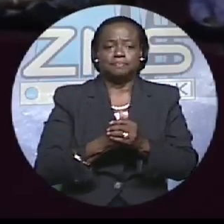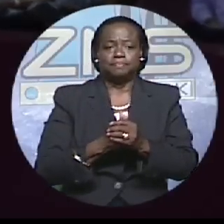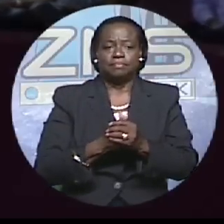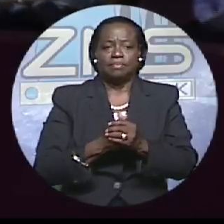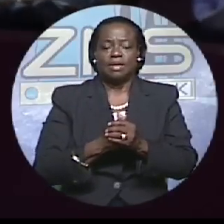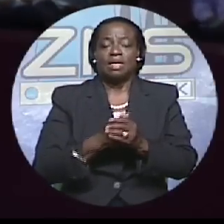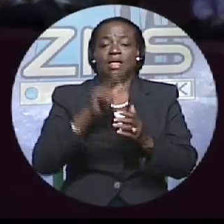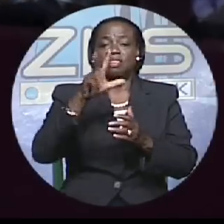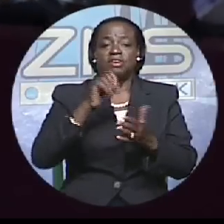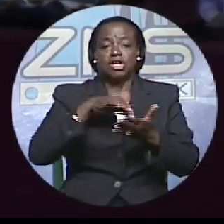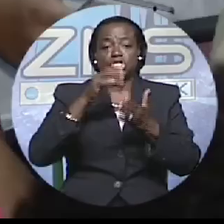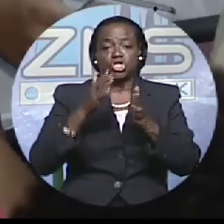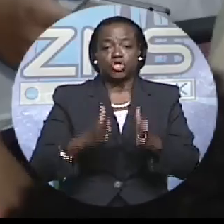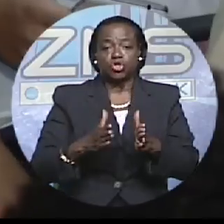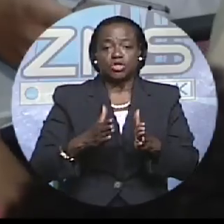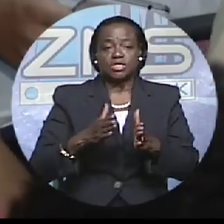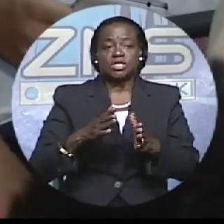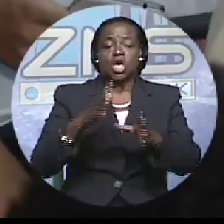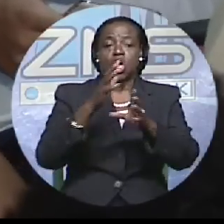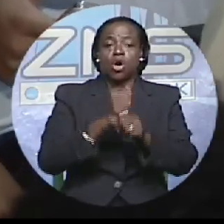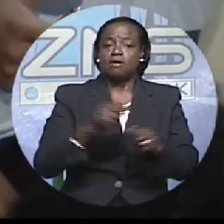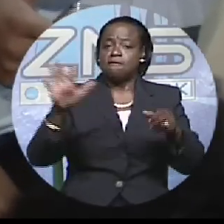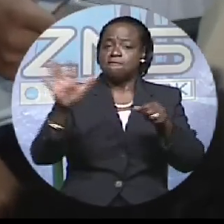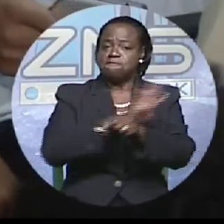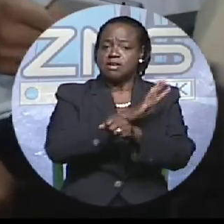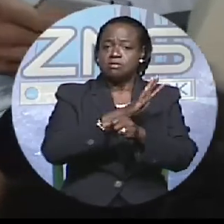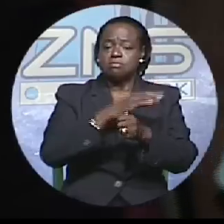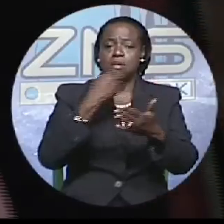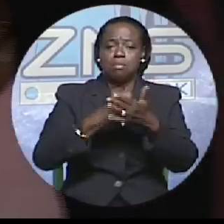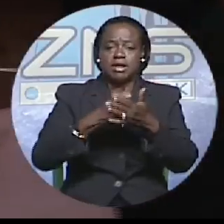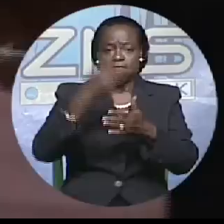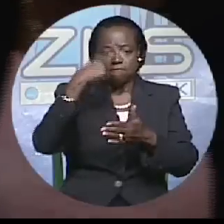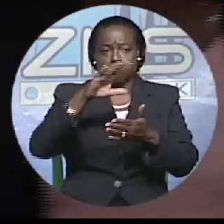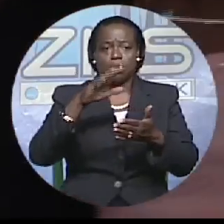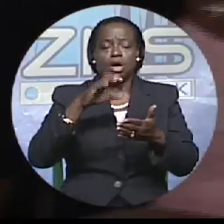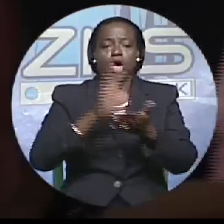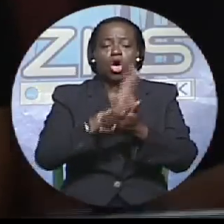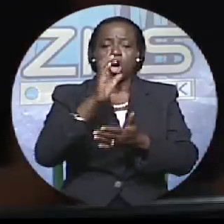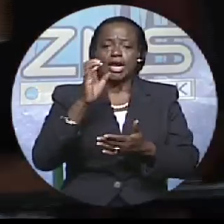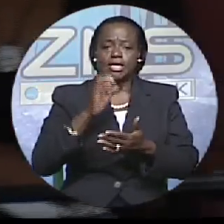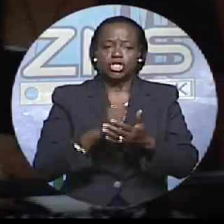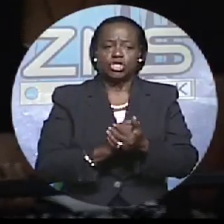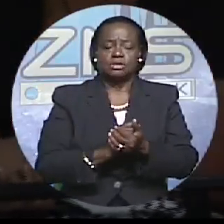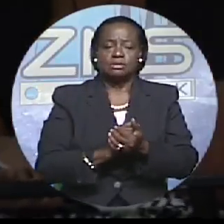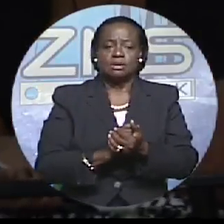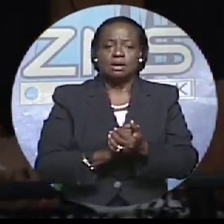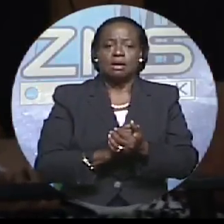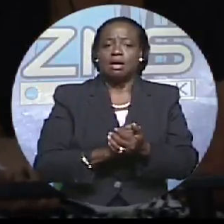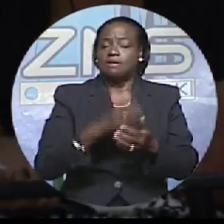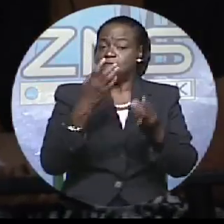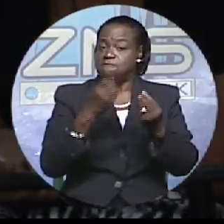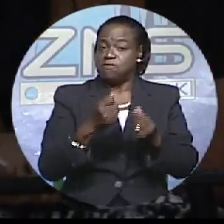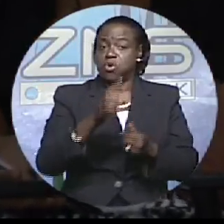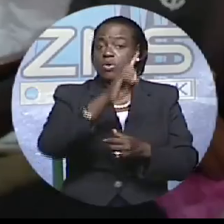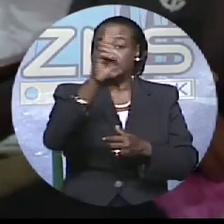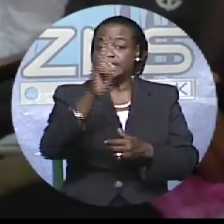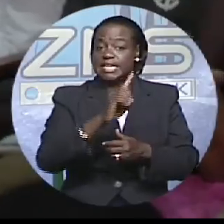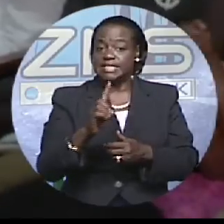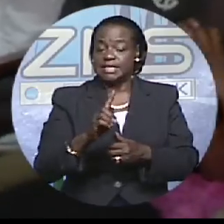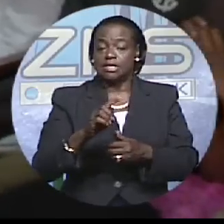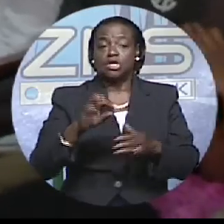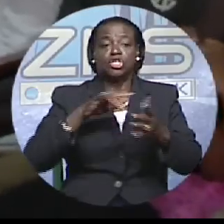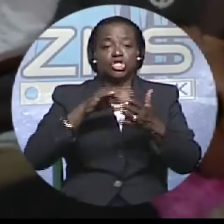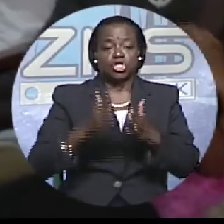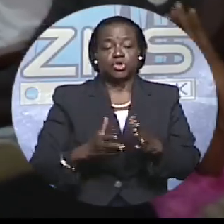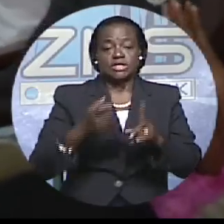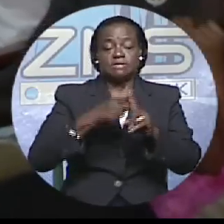students were awarded the full bursary for the upcoming college year. Among them were a few dozen students from the Family Islands. We'll have